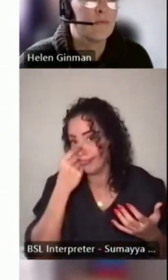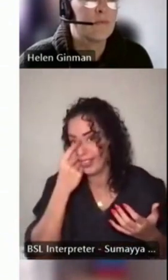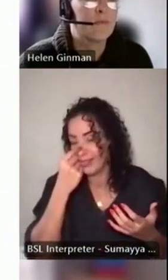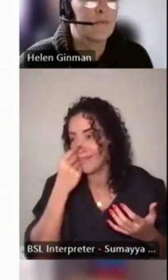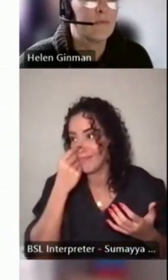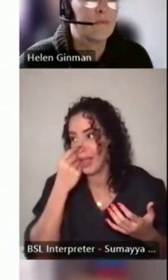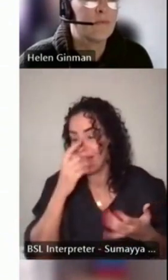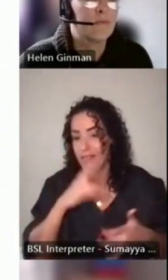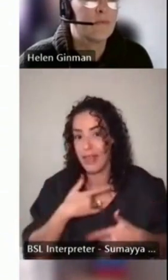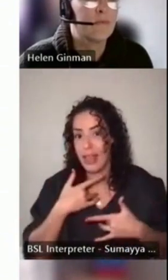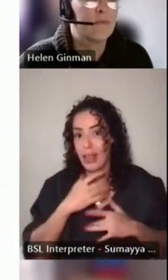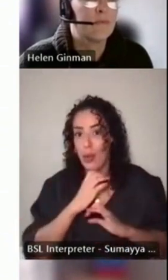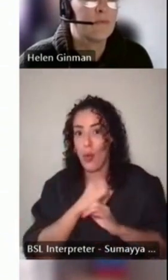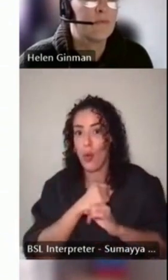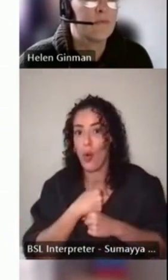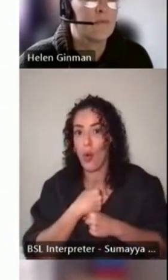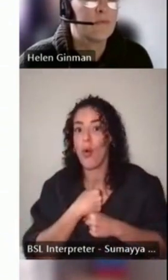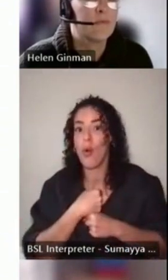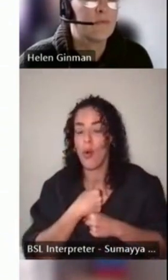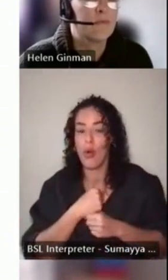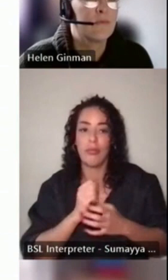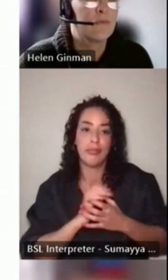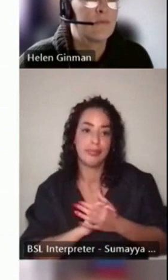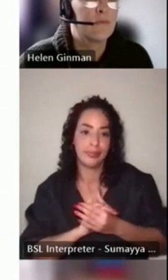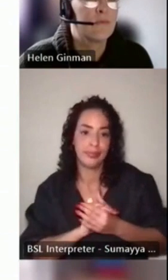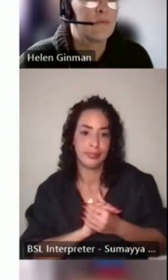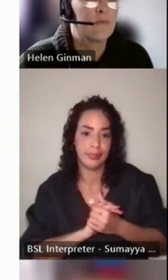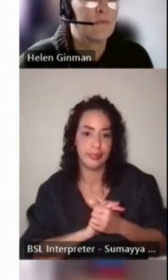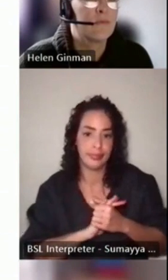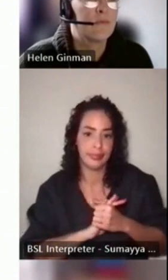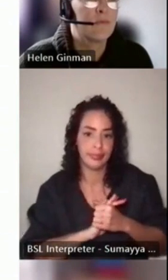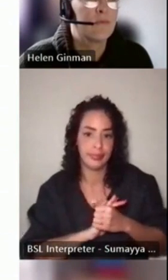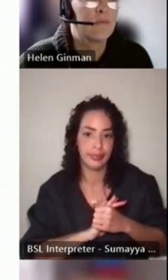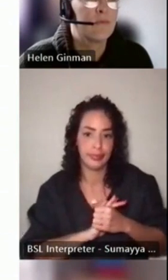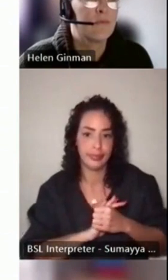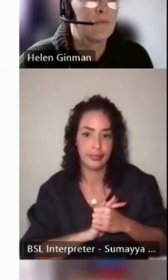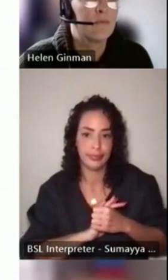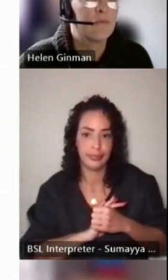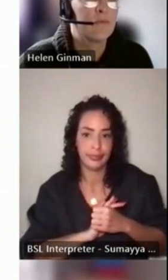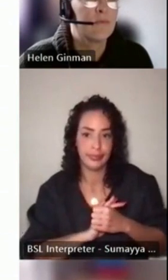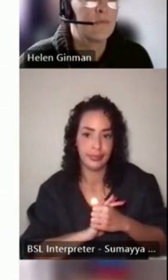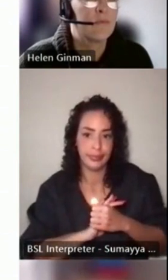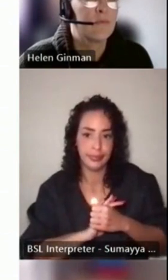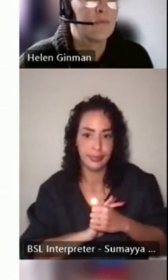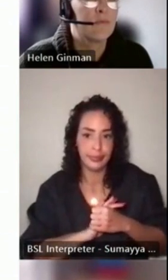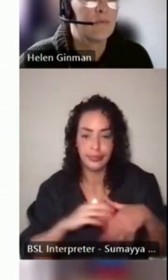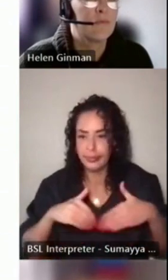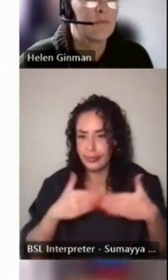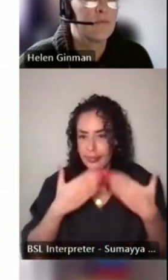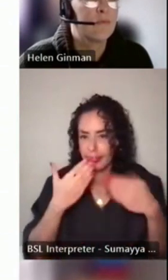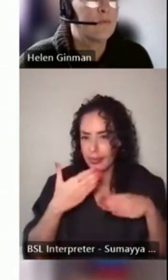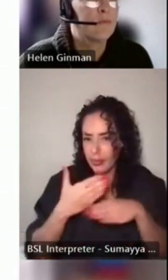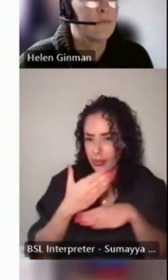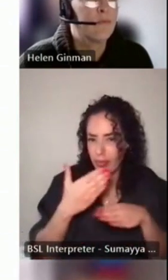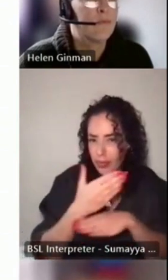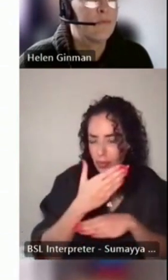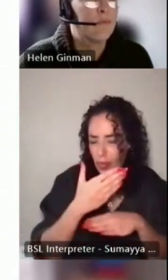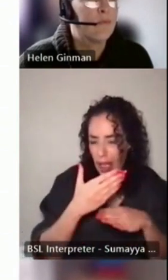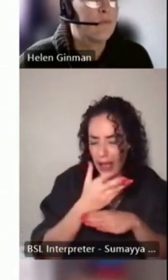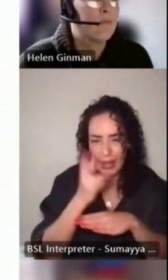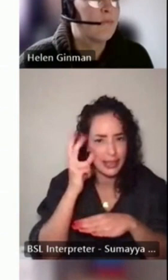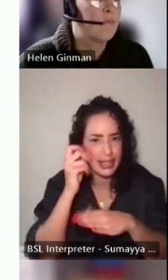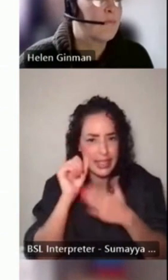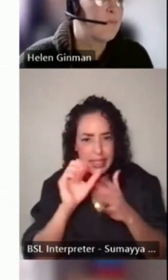frustrating. Okay, so any more active listening techniques do we think